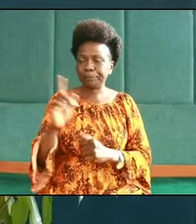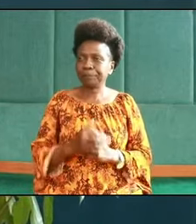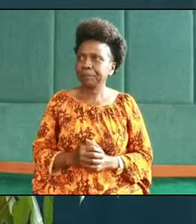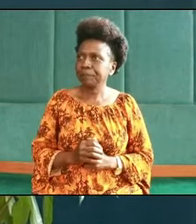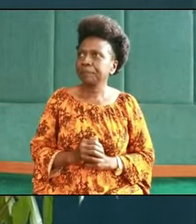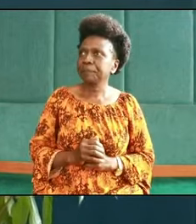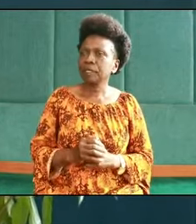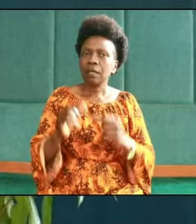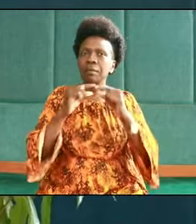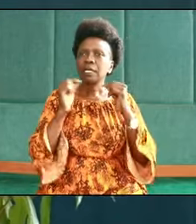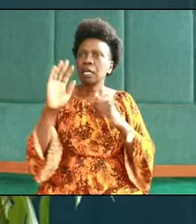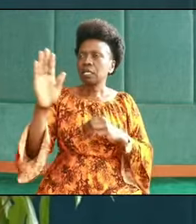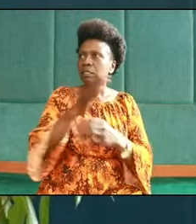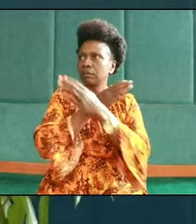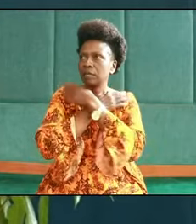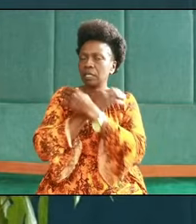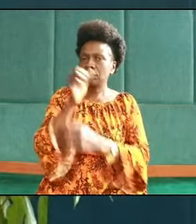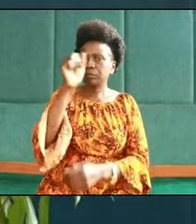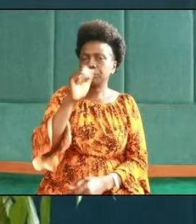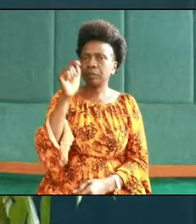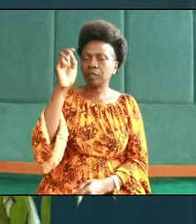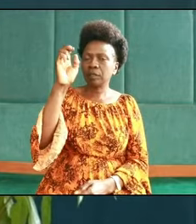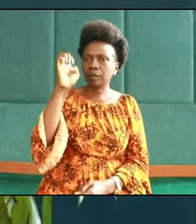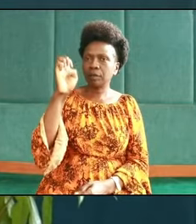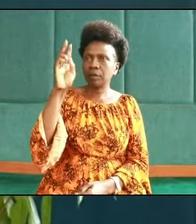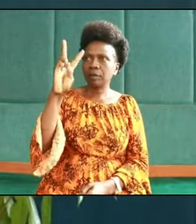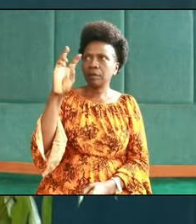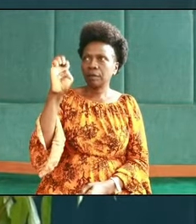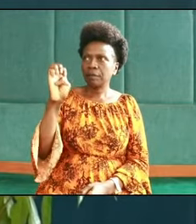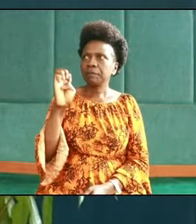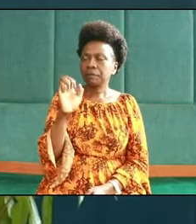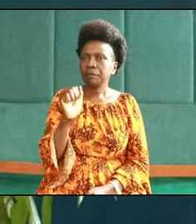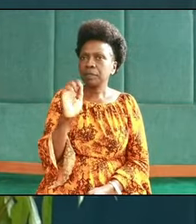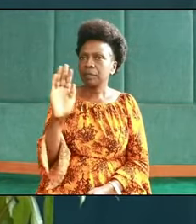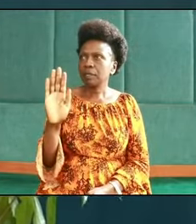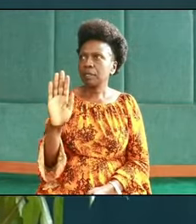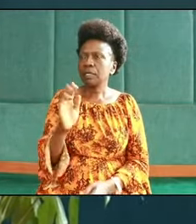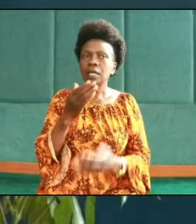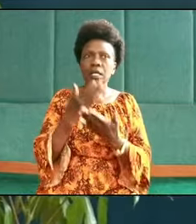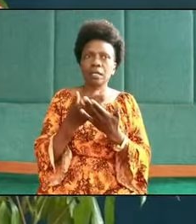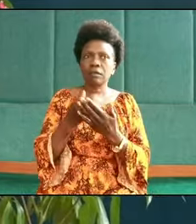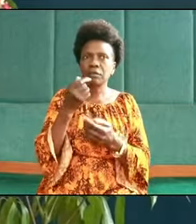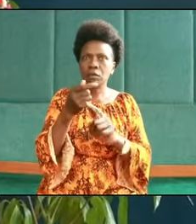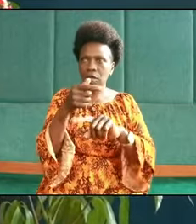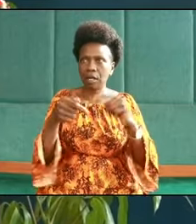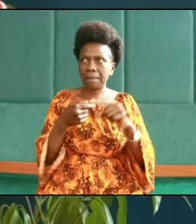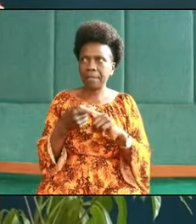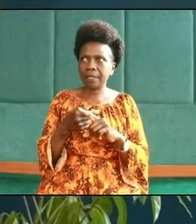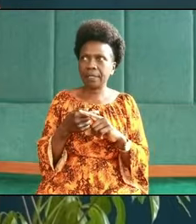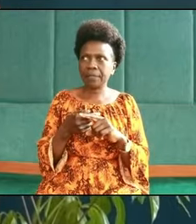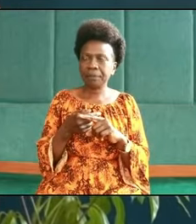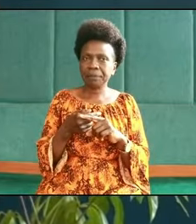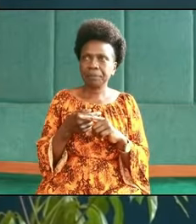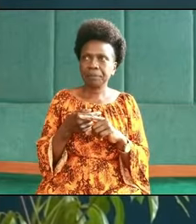Pastor, my friend, Steve Apola, thanks for coming home. Are you with anyone from